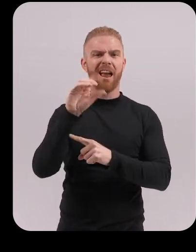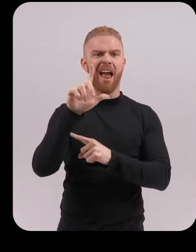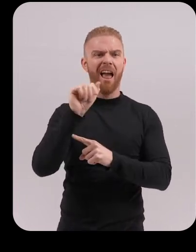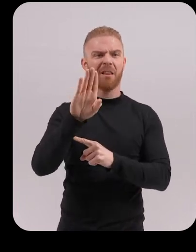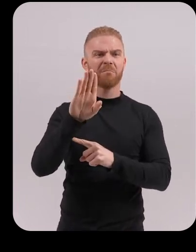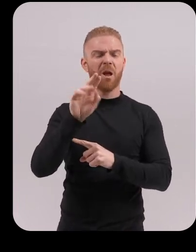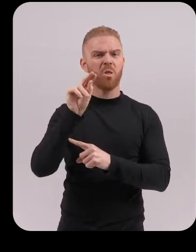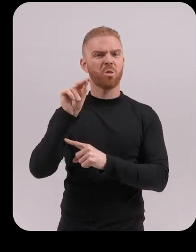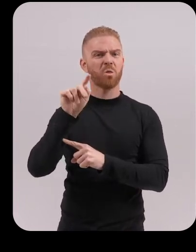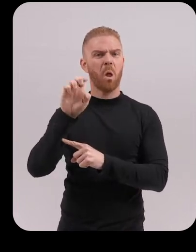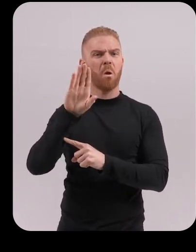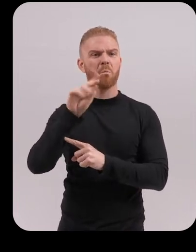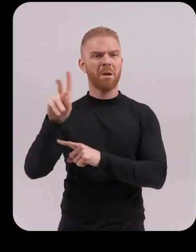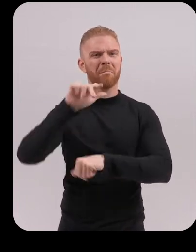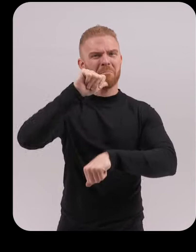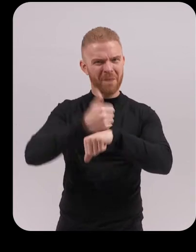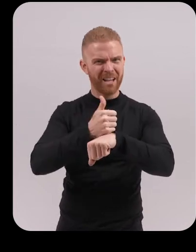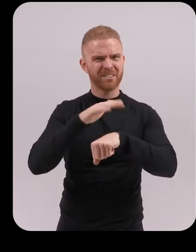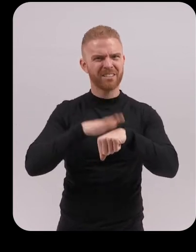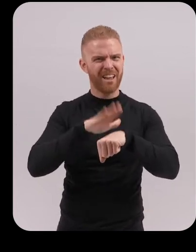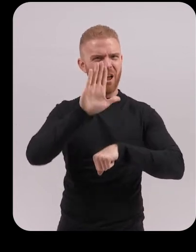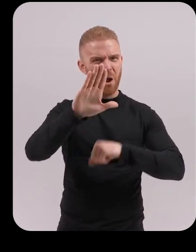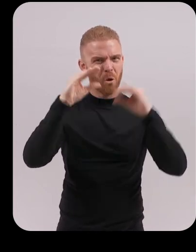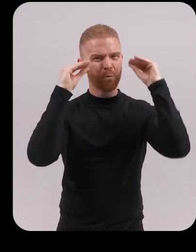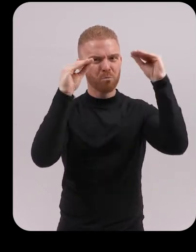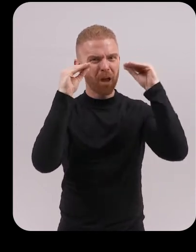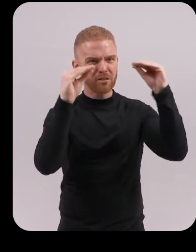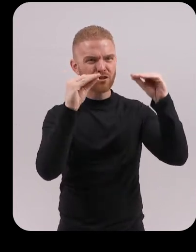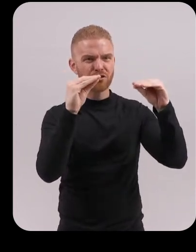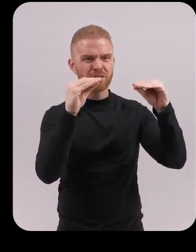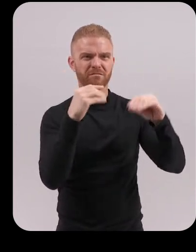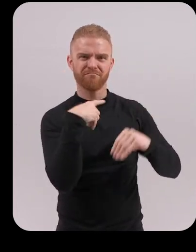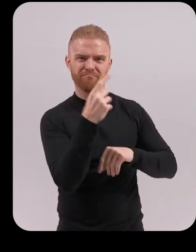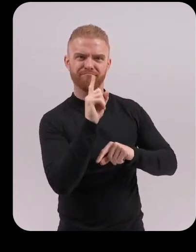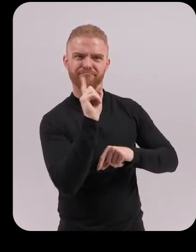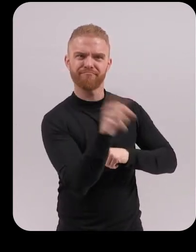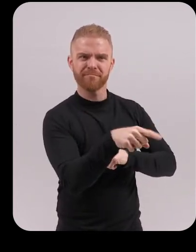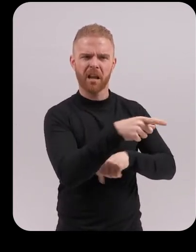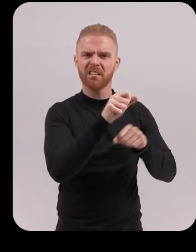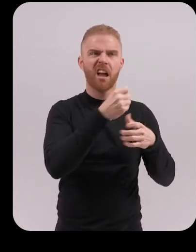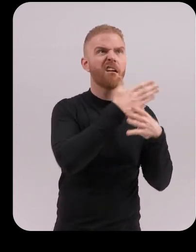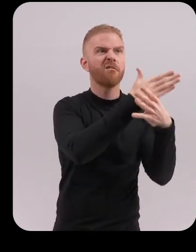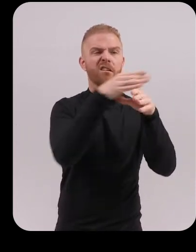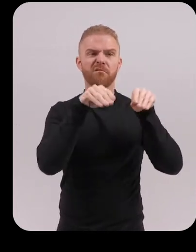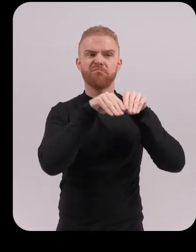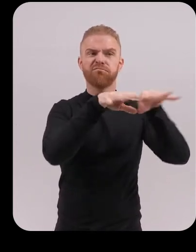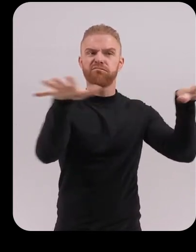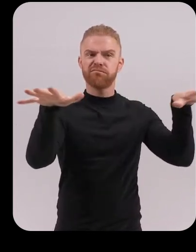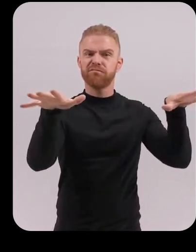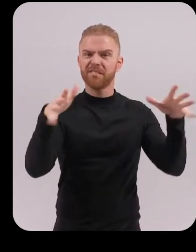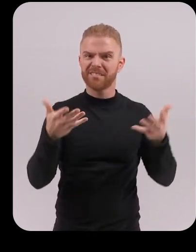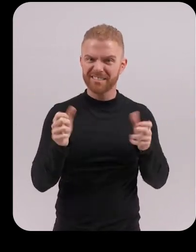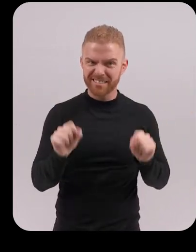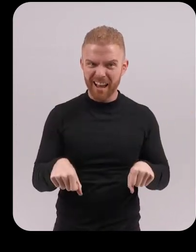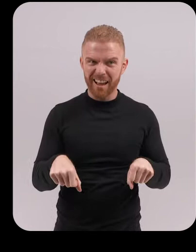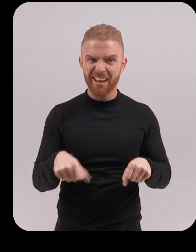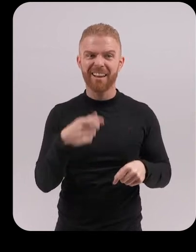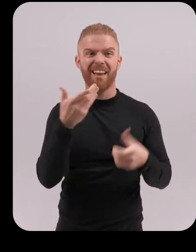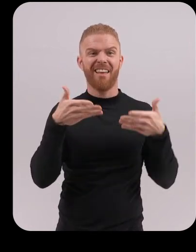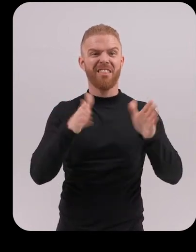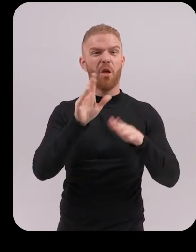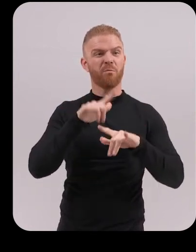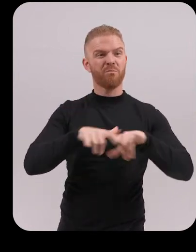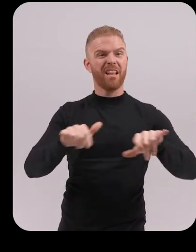also produces a fully functional Colab notebook based on your instructions. And you can share it with others, allowing for